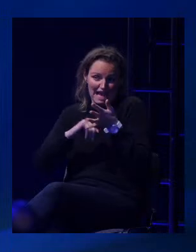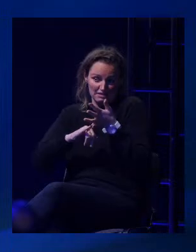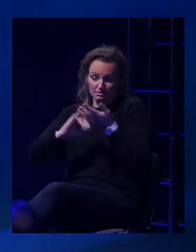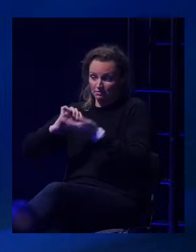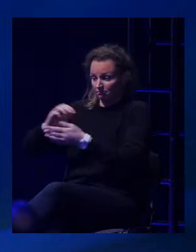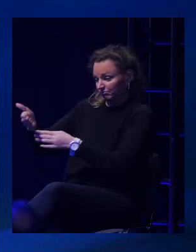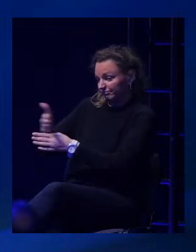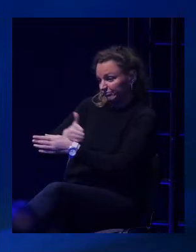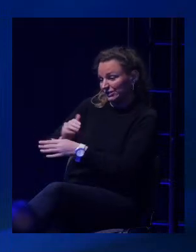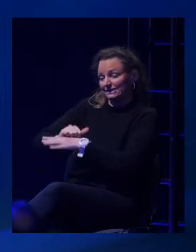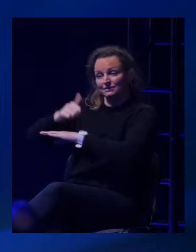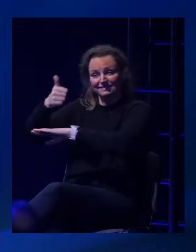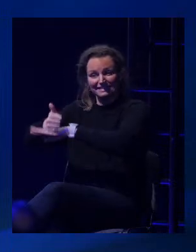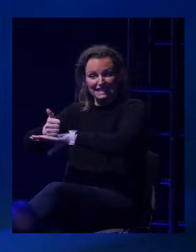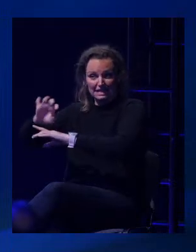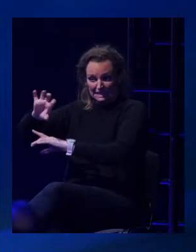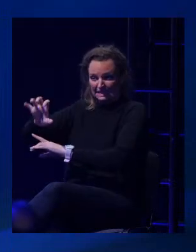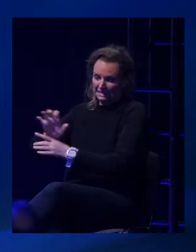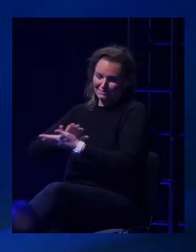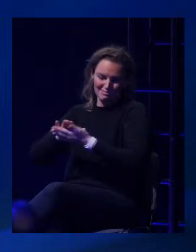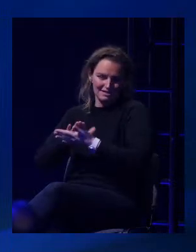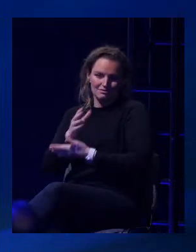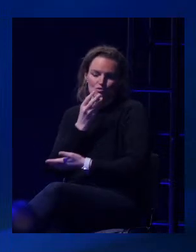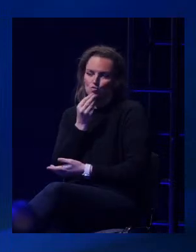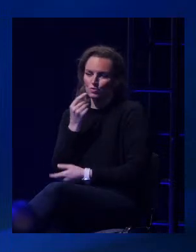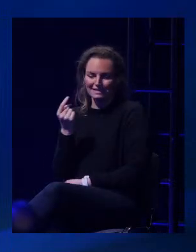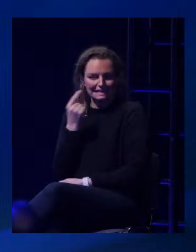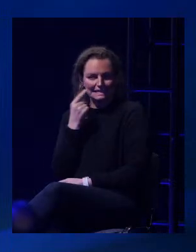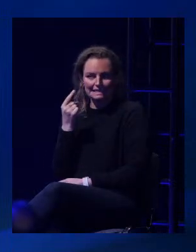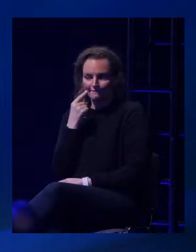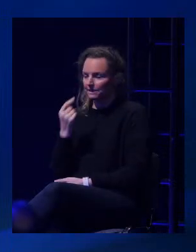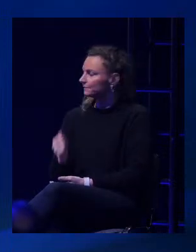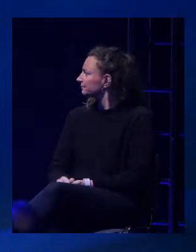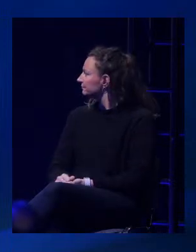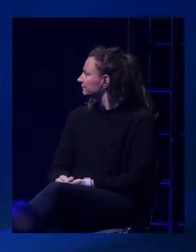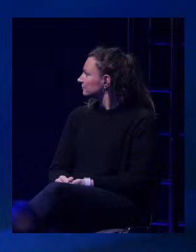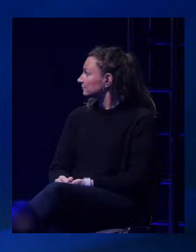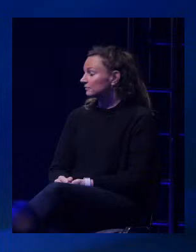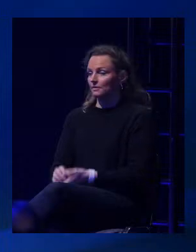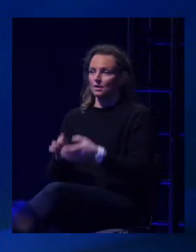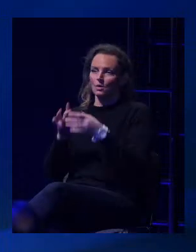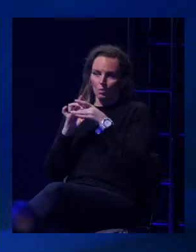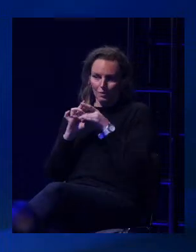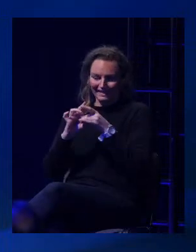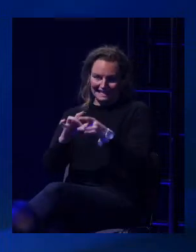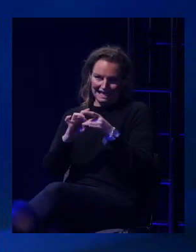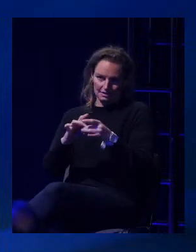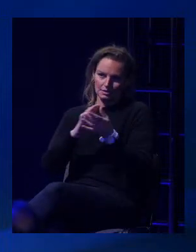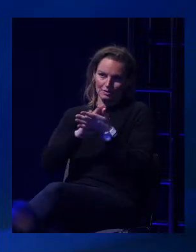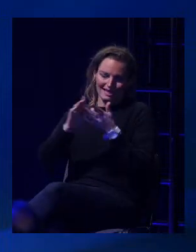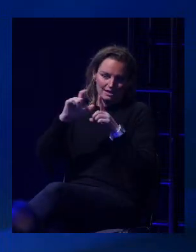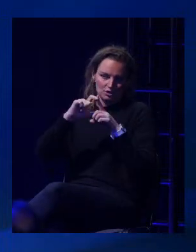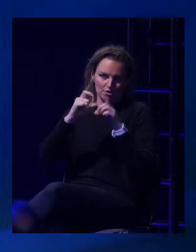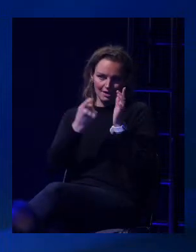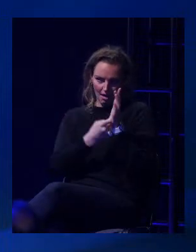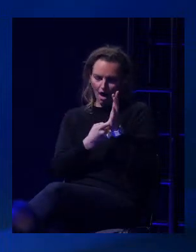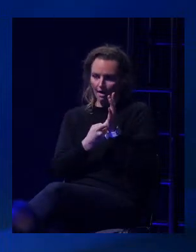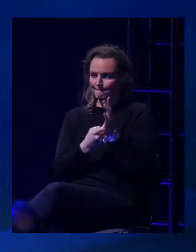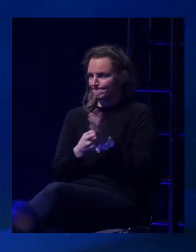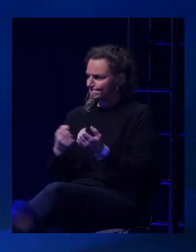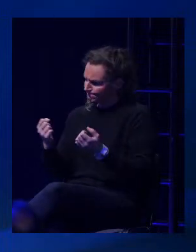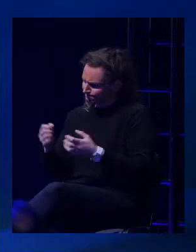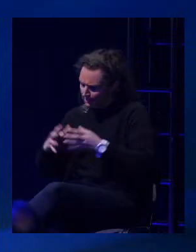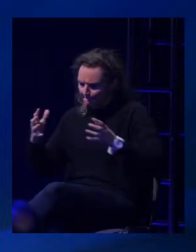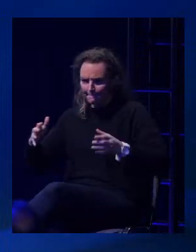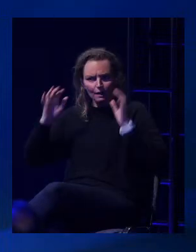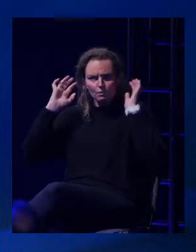Analysis, delivery, recording, monitoring, desktop I/O, we are connected all the way through with HDR. It's a big concern for us to make sure that our